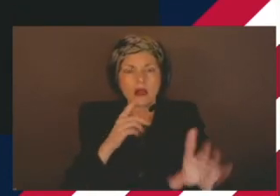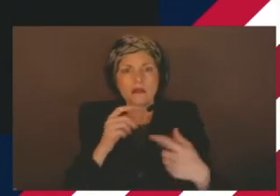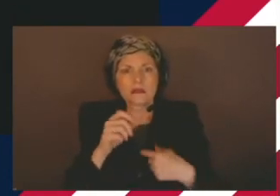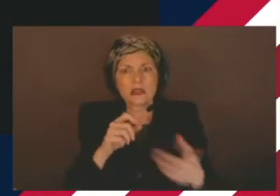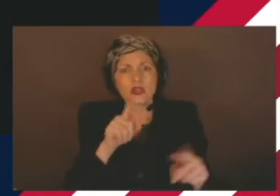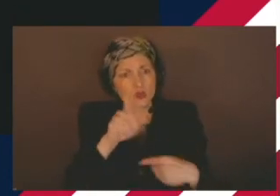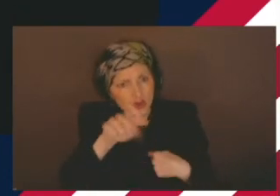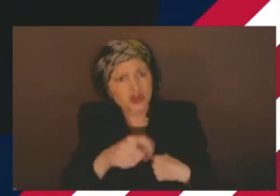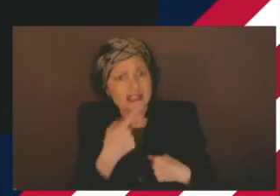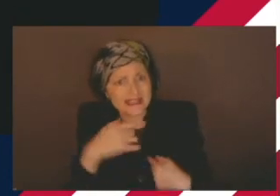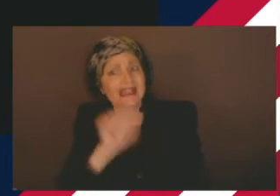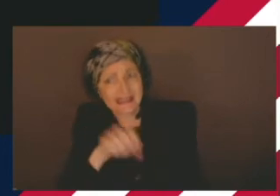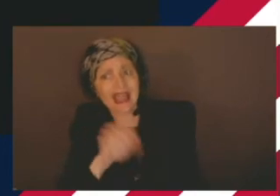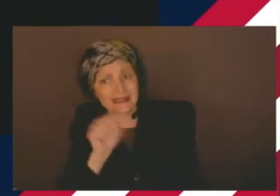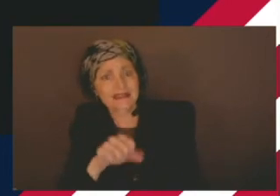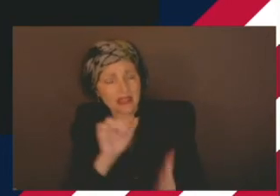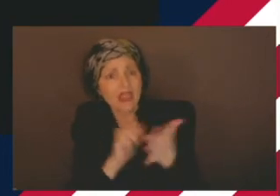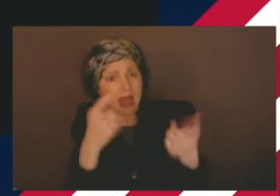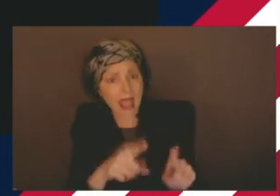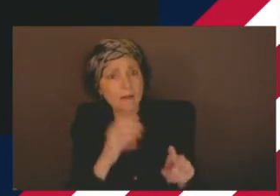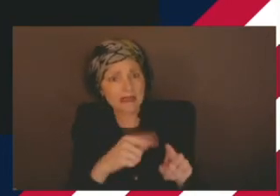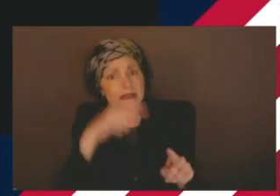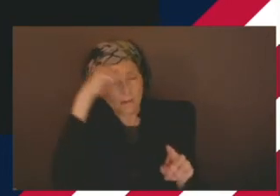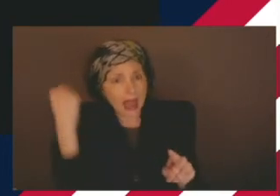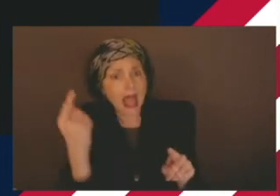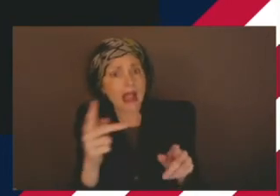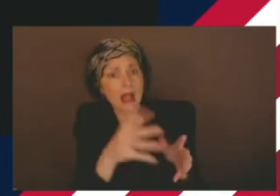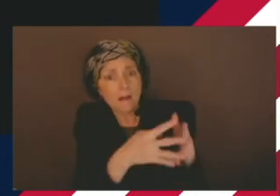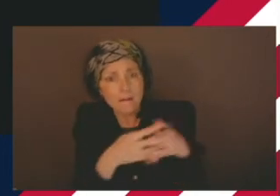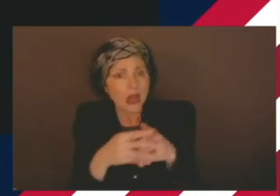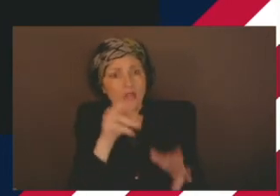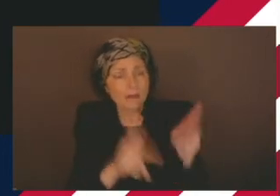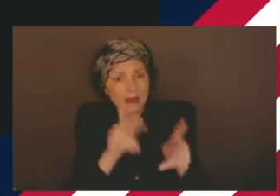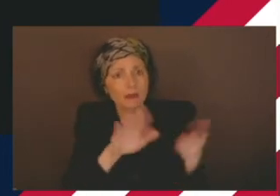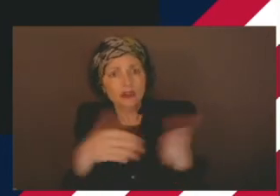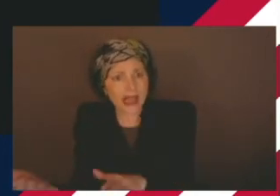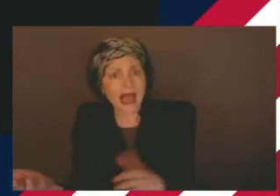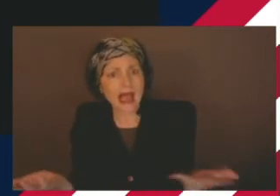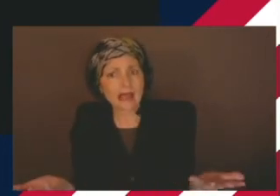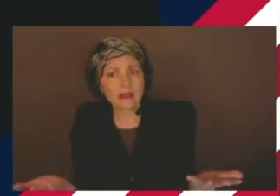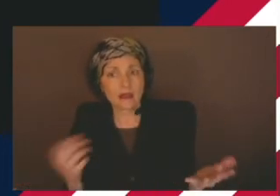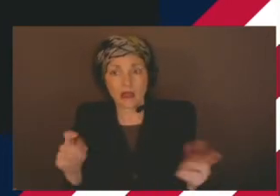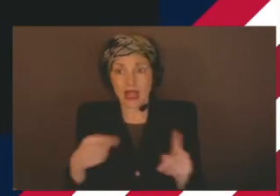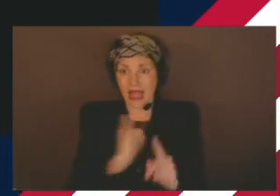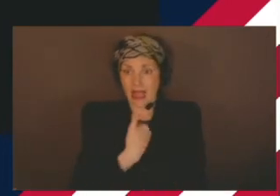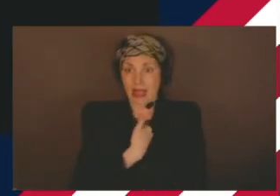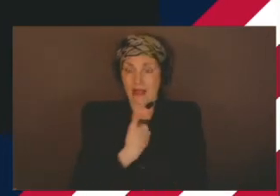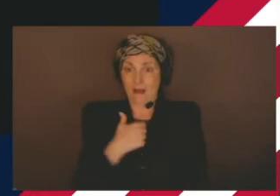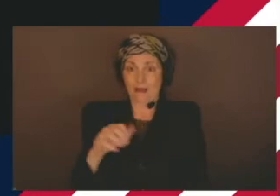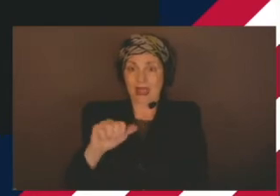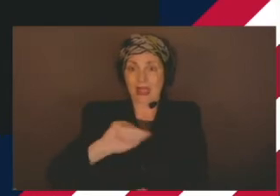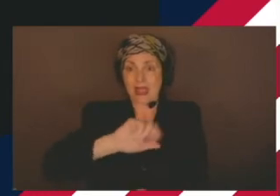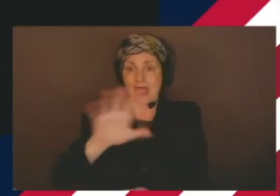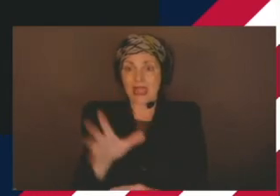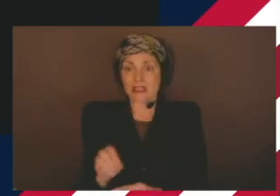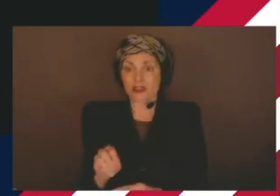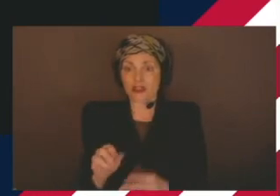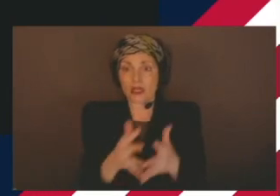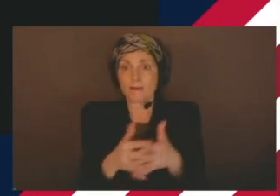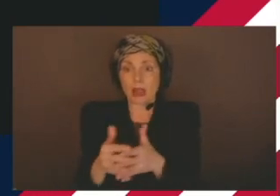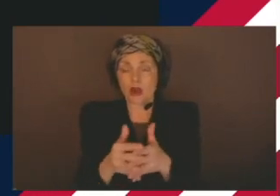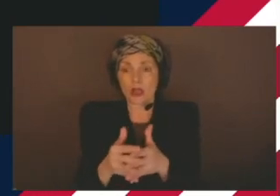death of Black Americans. You know, as an Asian American, I've been told to go home to my own country, even though my family has been here since the